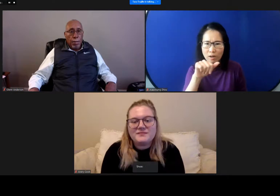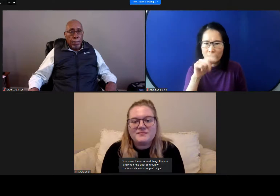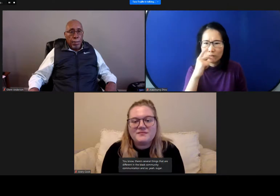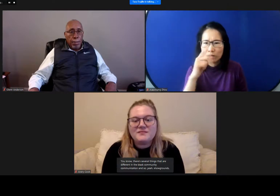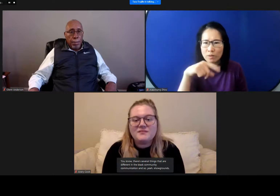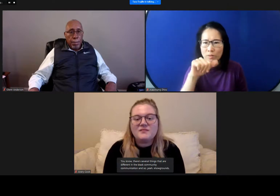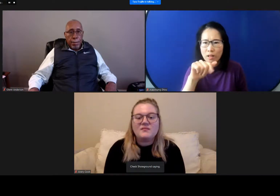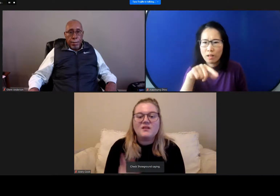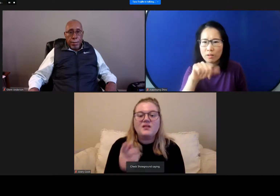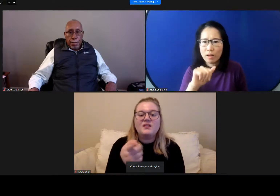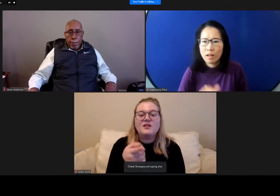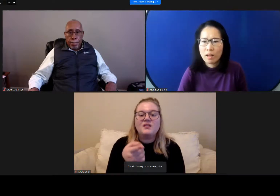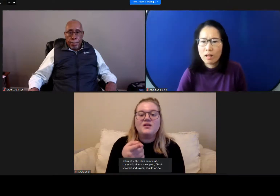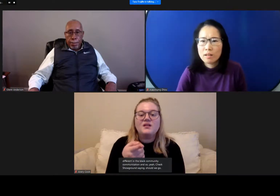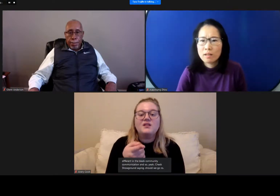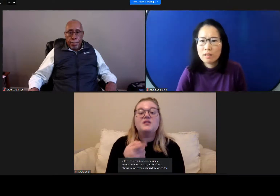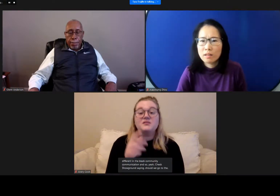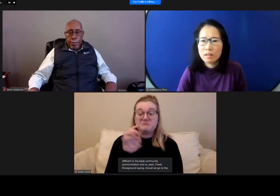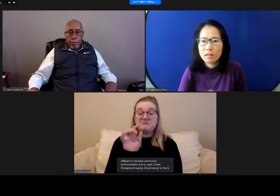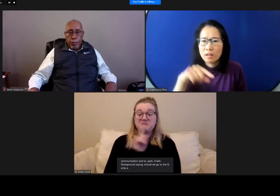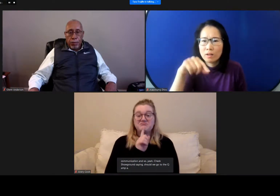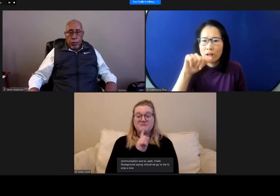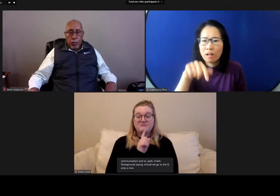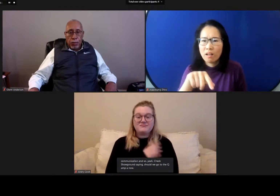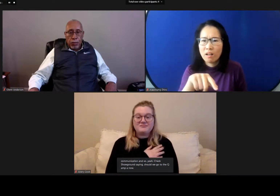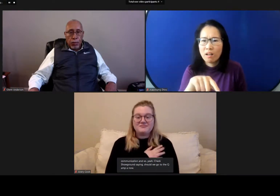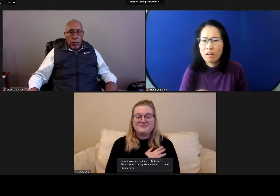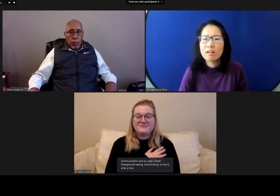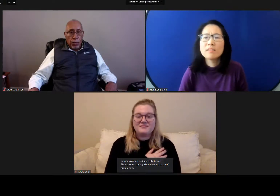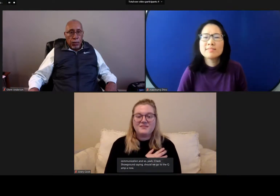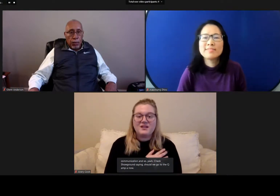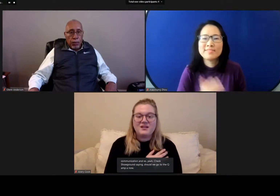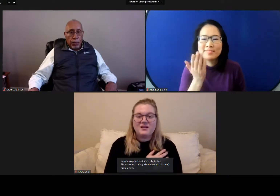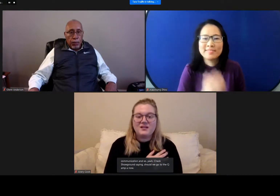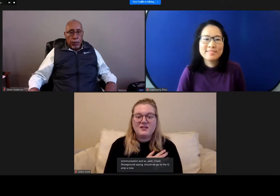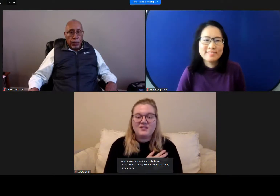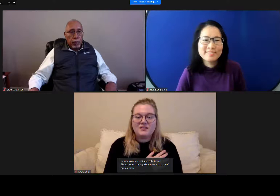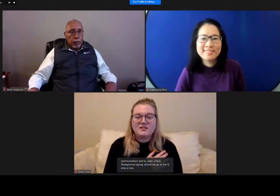Xiaorong saying, should we go to the Q&A now?